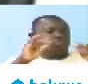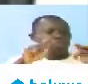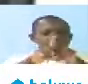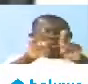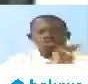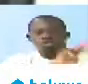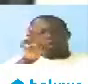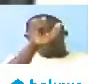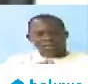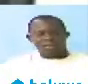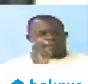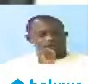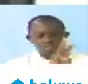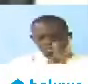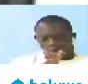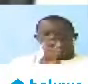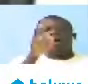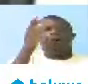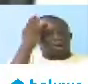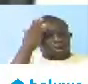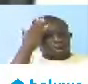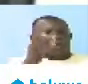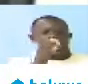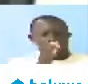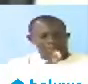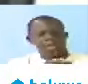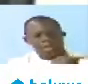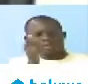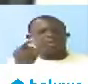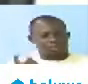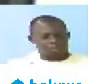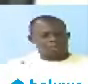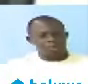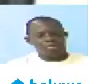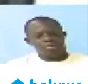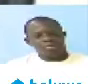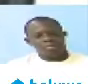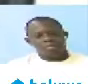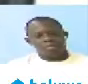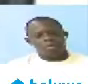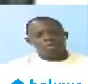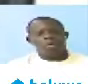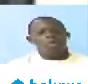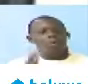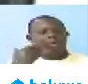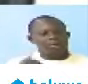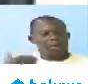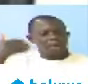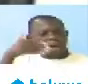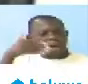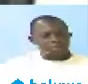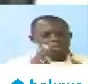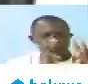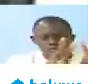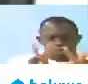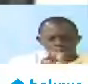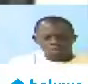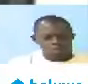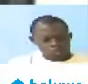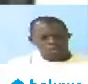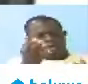talk to anybody. Ah, long gone, told them. He knew that we were the people. So Brafra Buran Jero, Kalnan. When he arrived and saw us, he